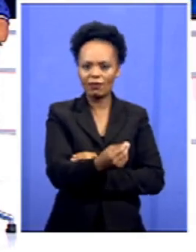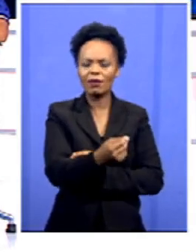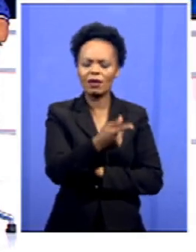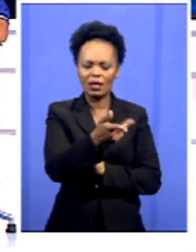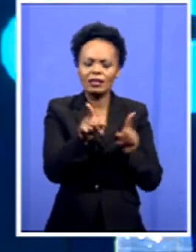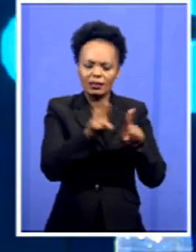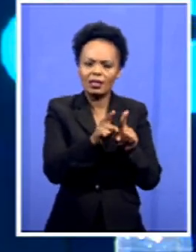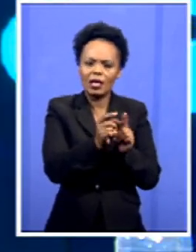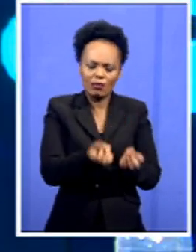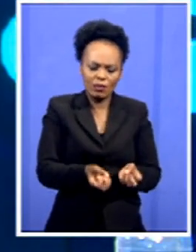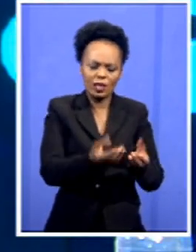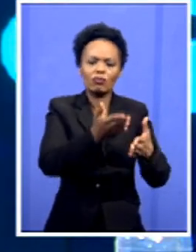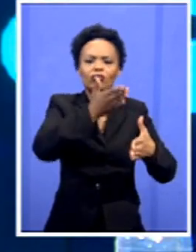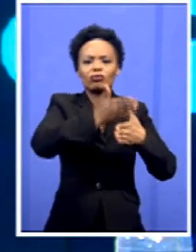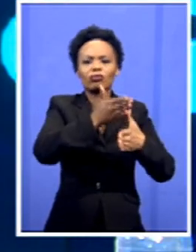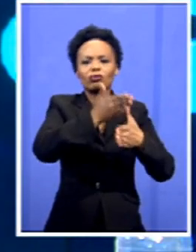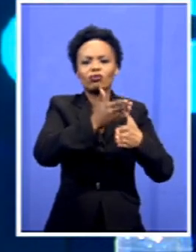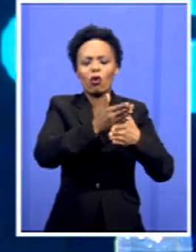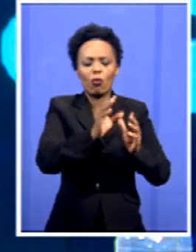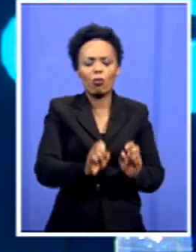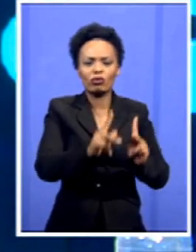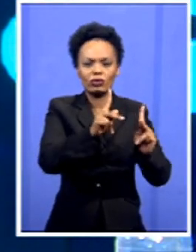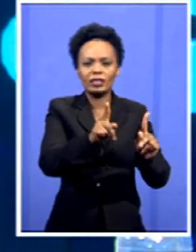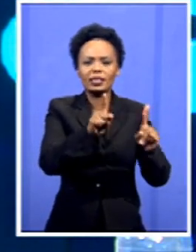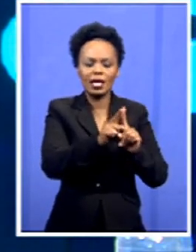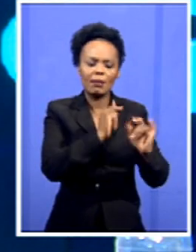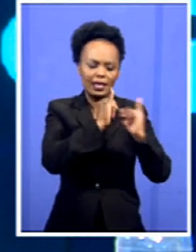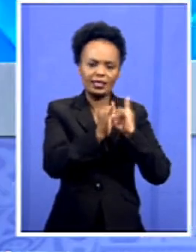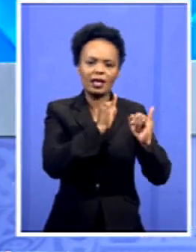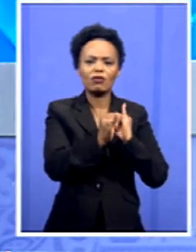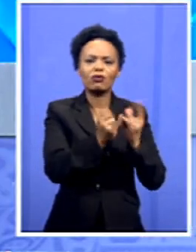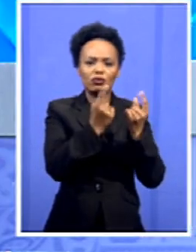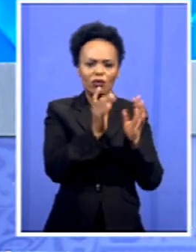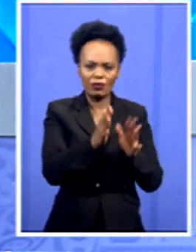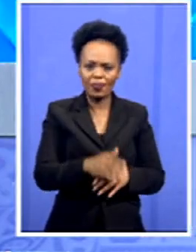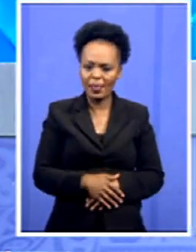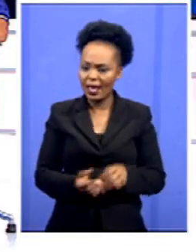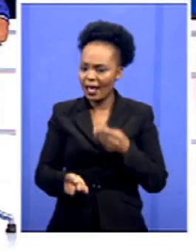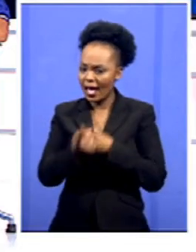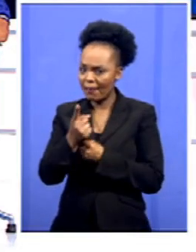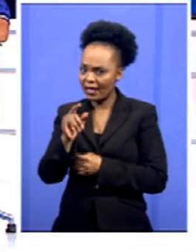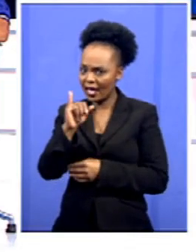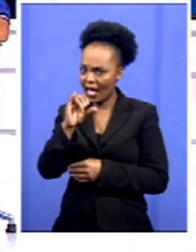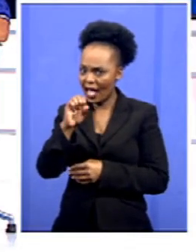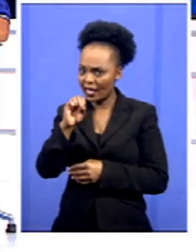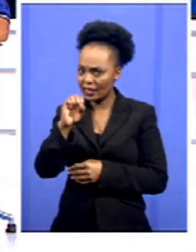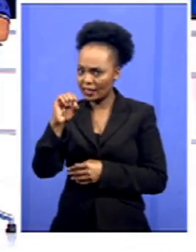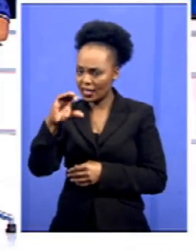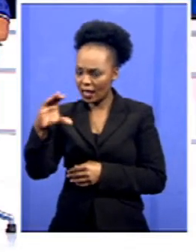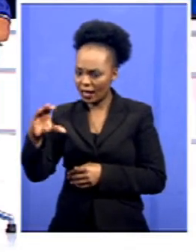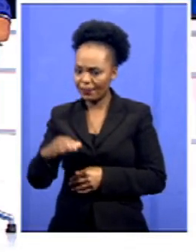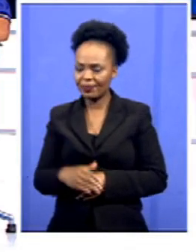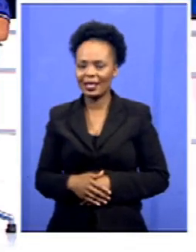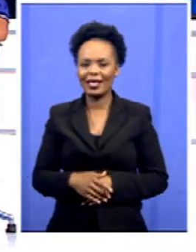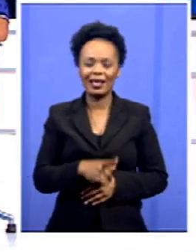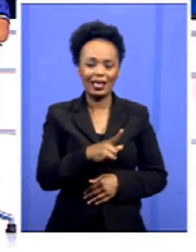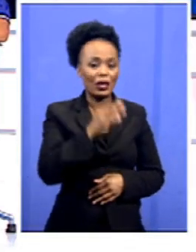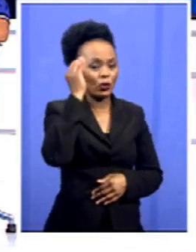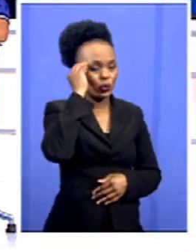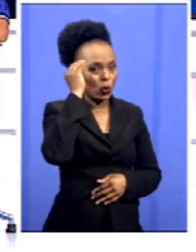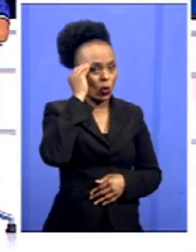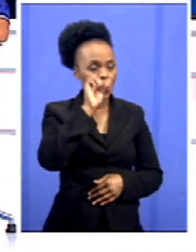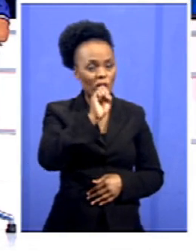able to be taken and an interview process must take place. Is it happening, Isaac? Sakina, there's a challenge because if